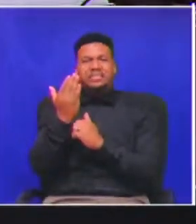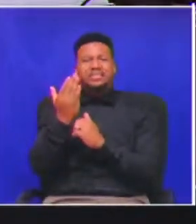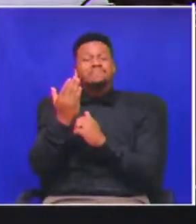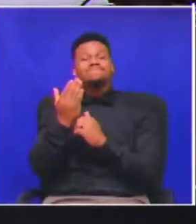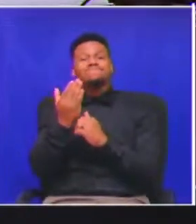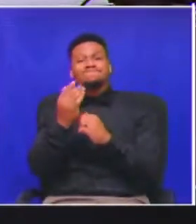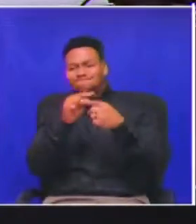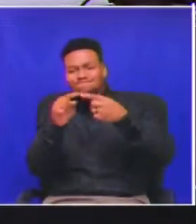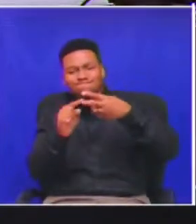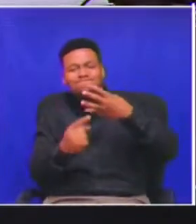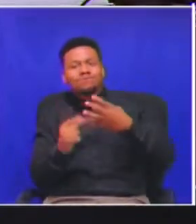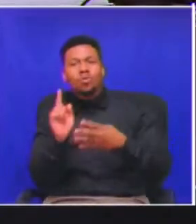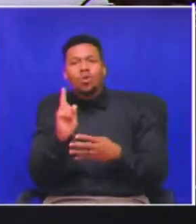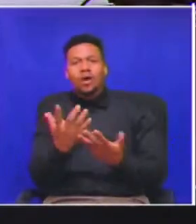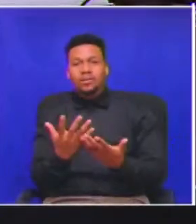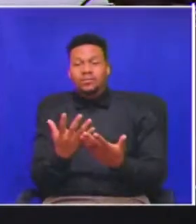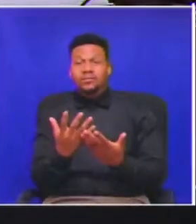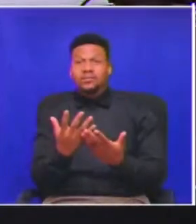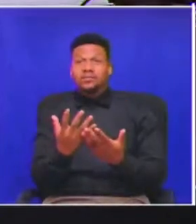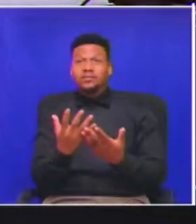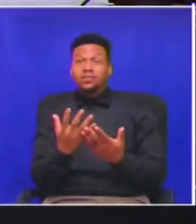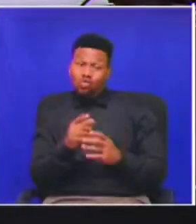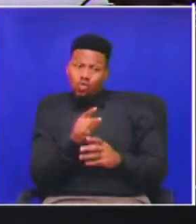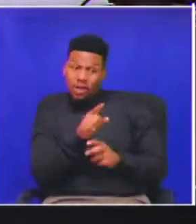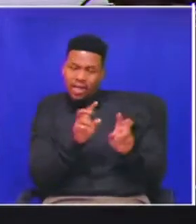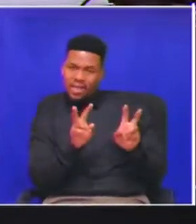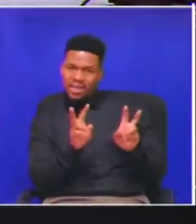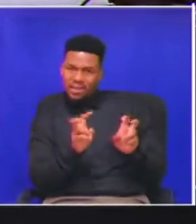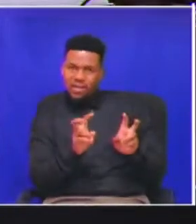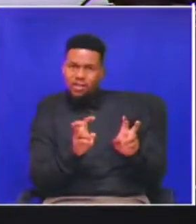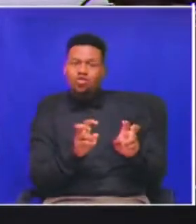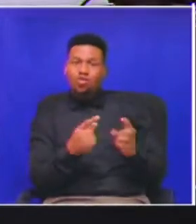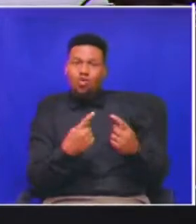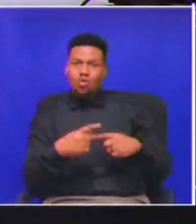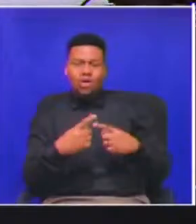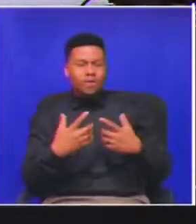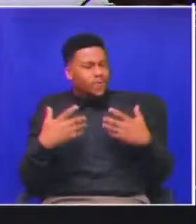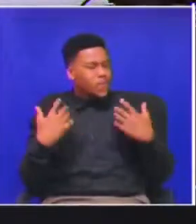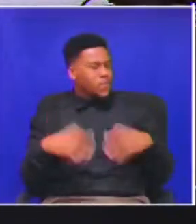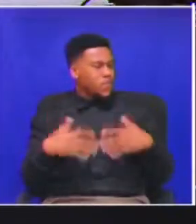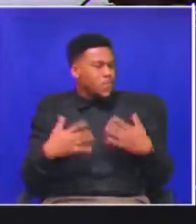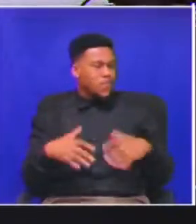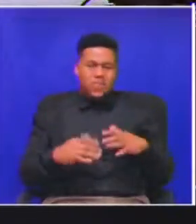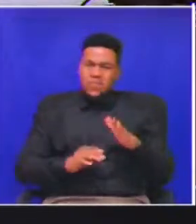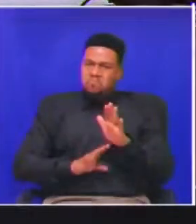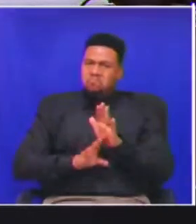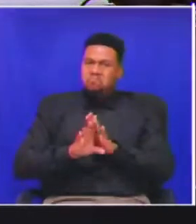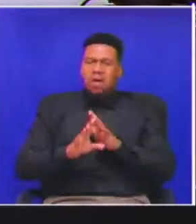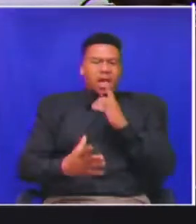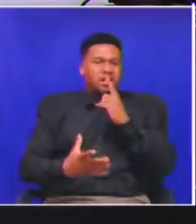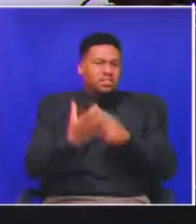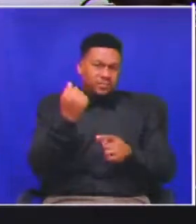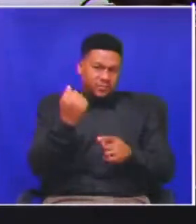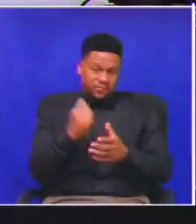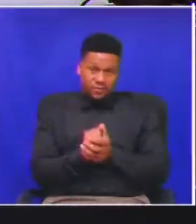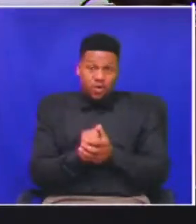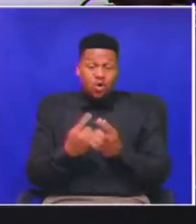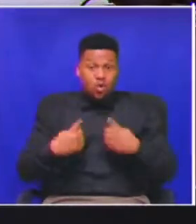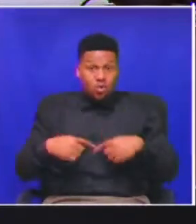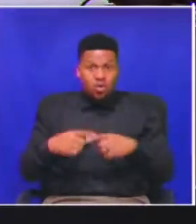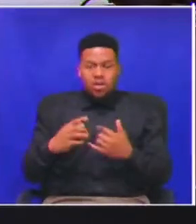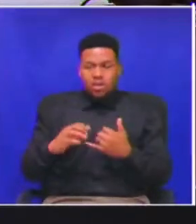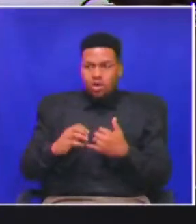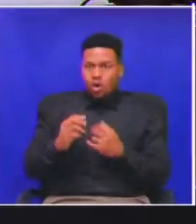one specific issue that we've been able to succeed on. Now, we are hoping to record more